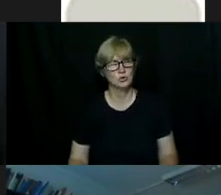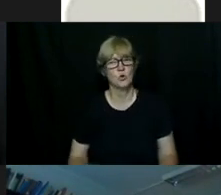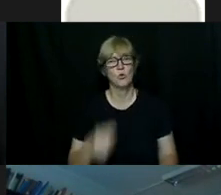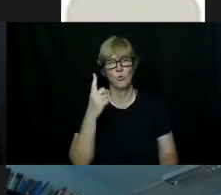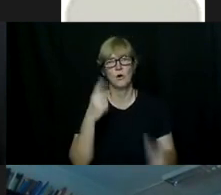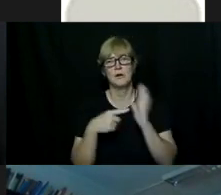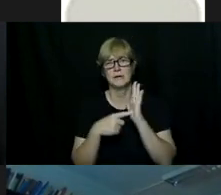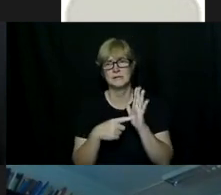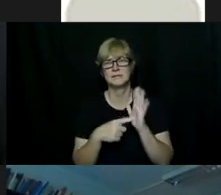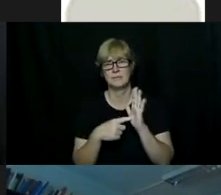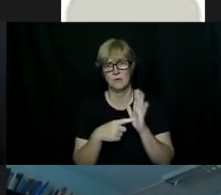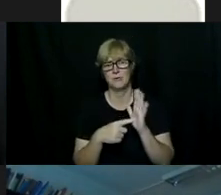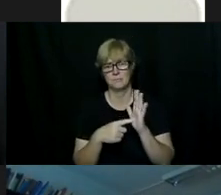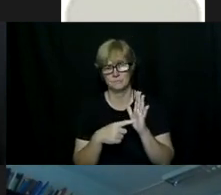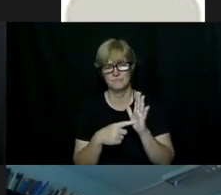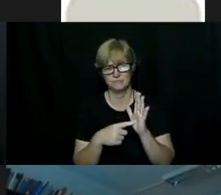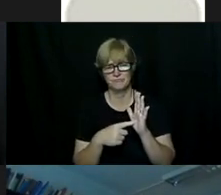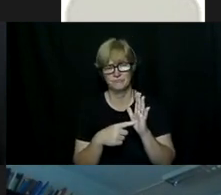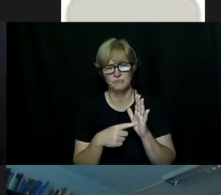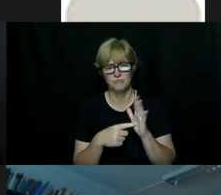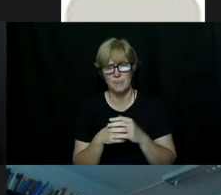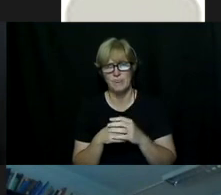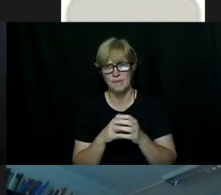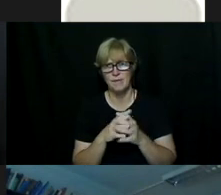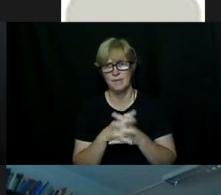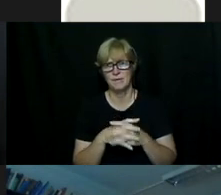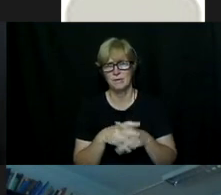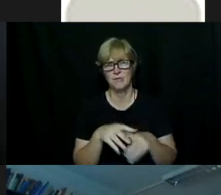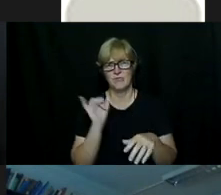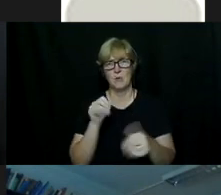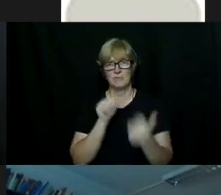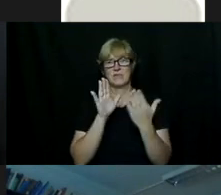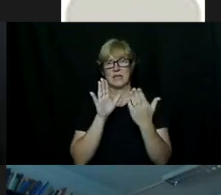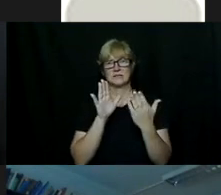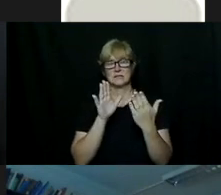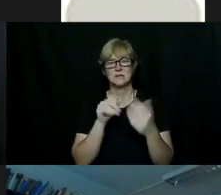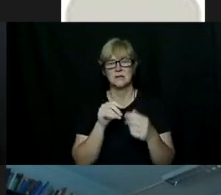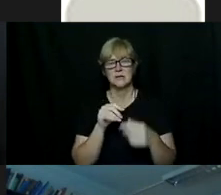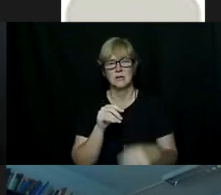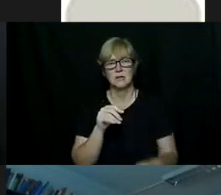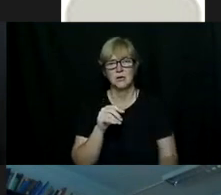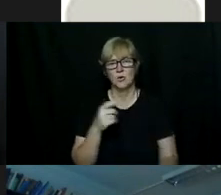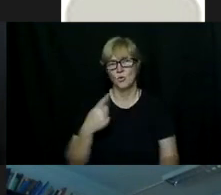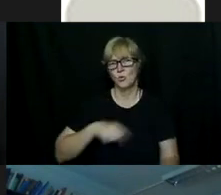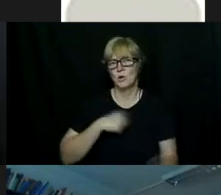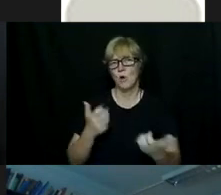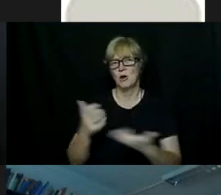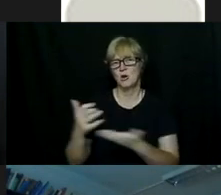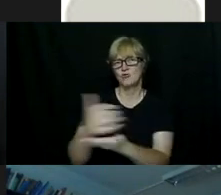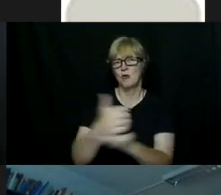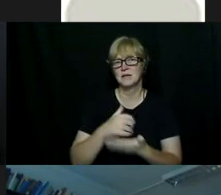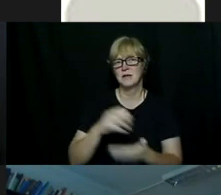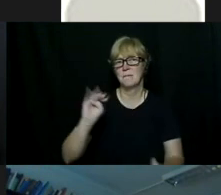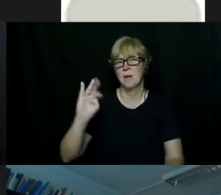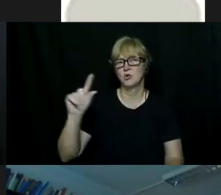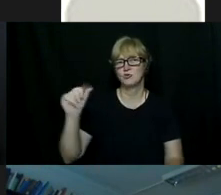we, an issue that we kind of faced with in the lab was we wanted to collect monitoring data. So